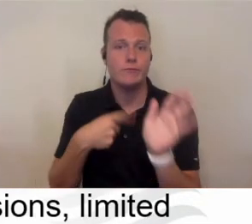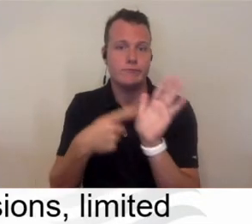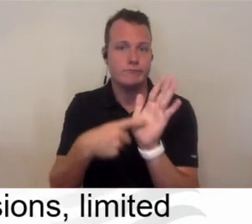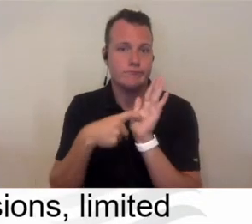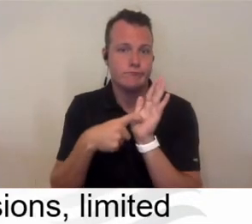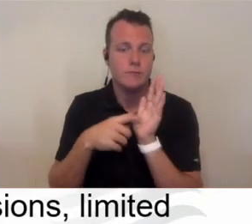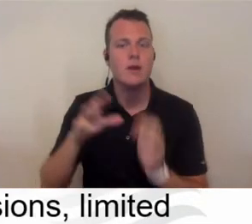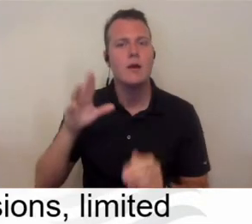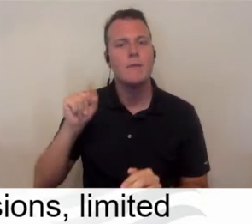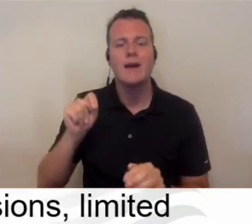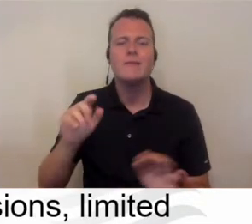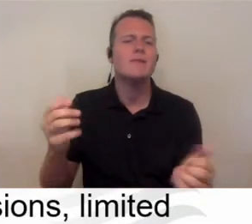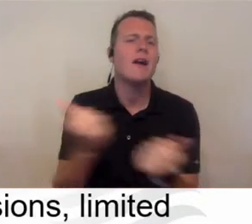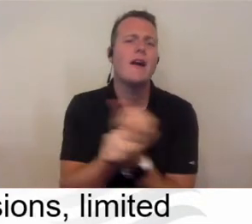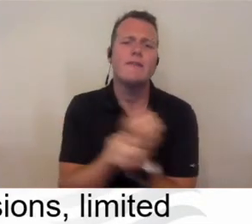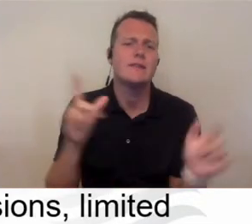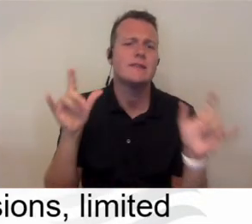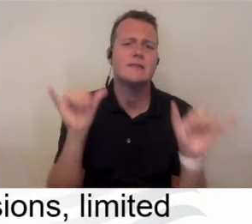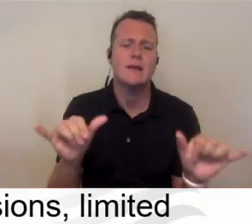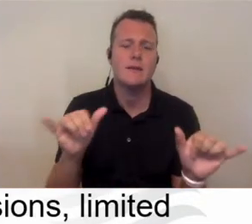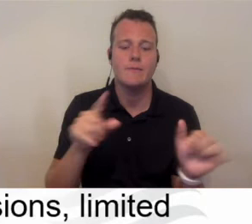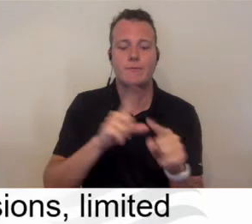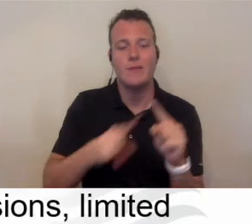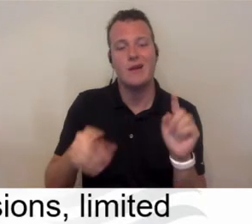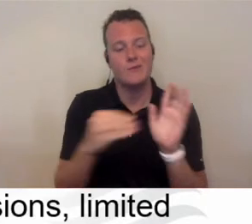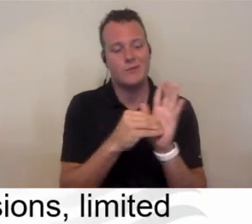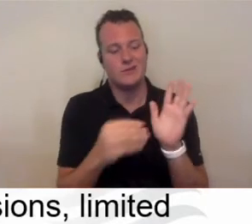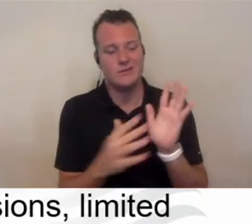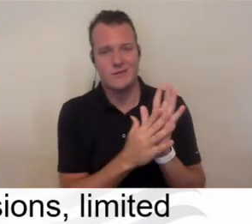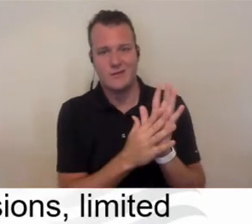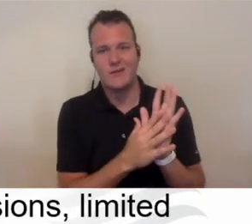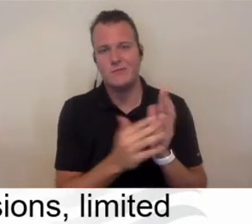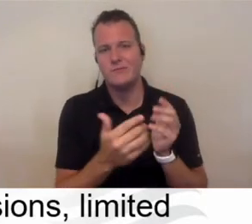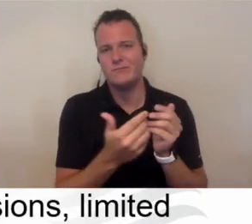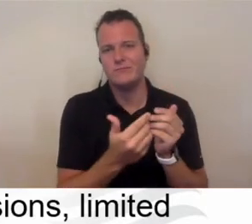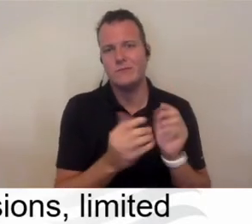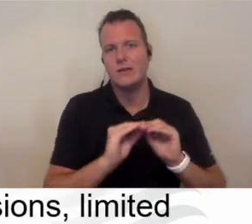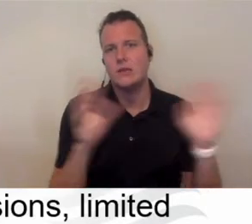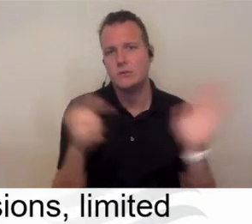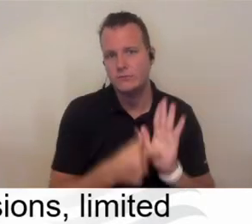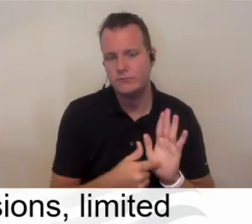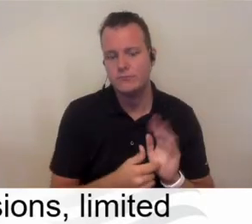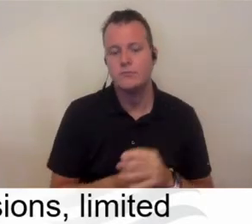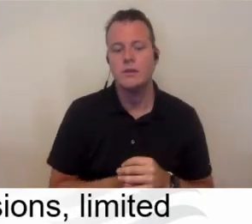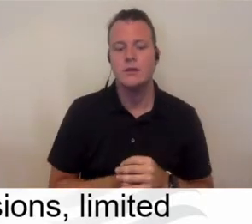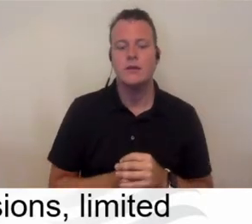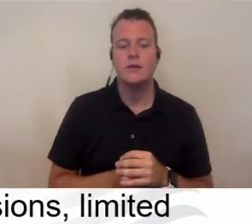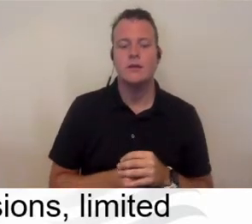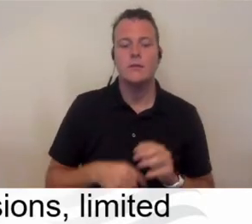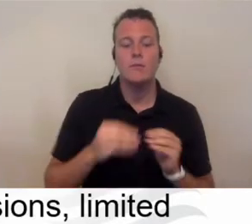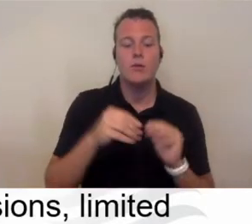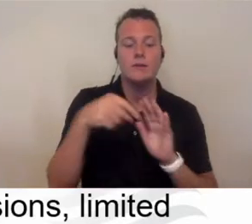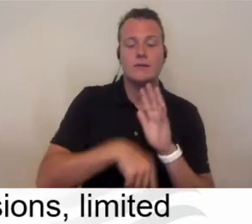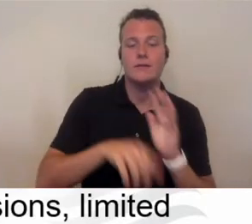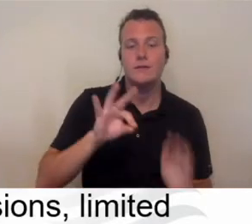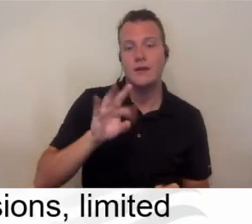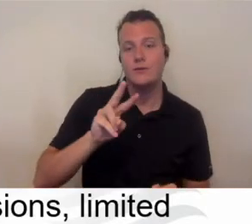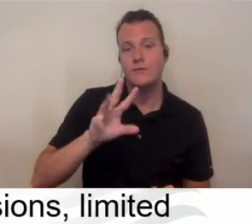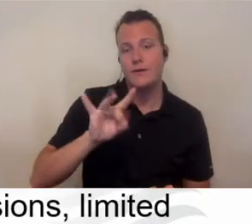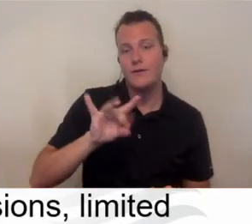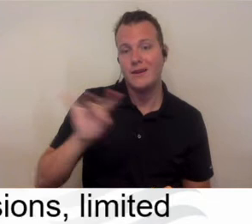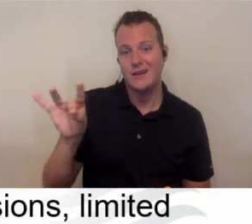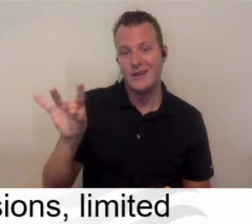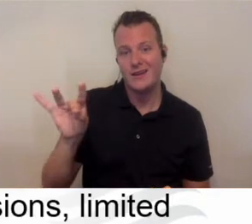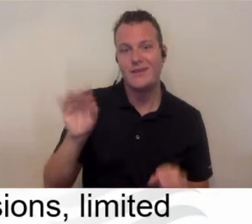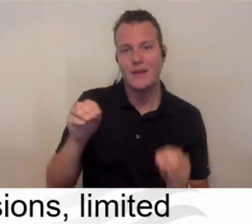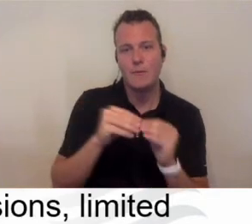everything. It's just listed here separately. And then the more in-depth OAE code 92588 is used